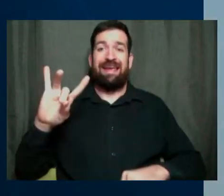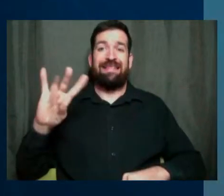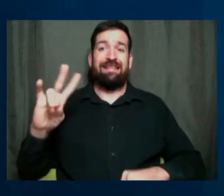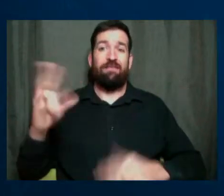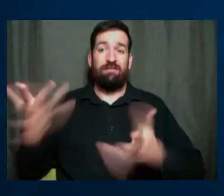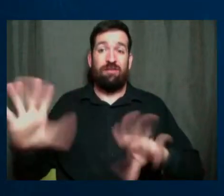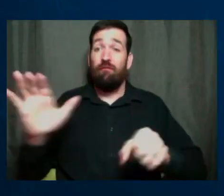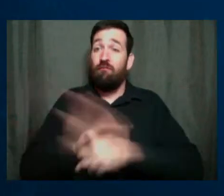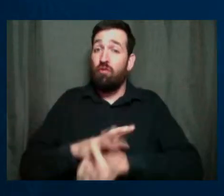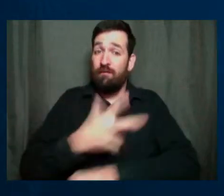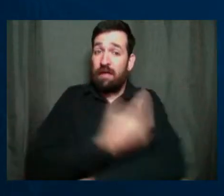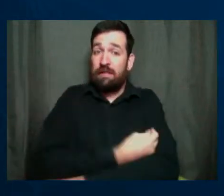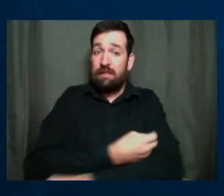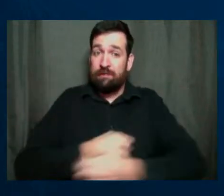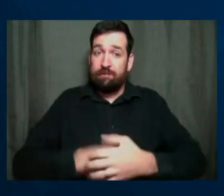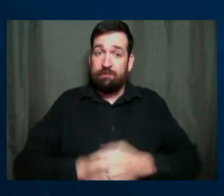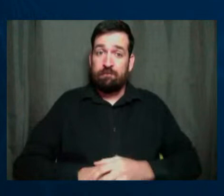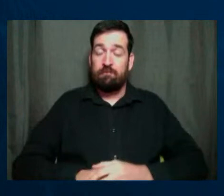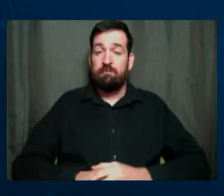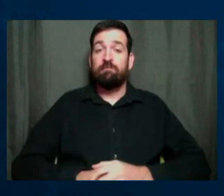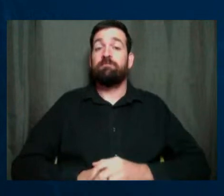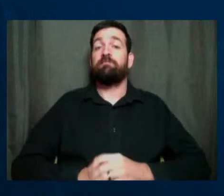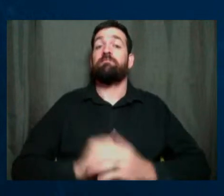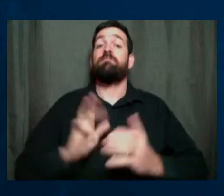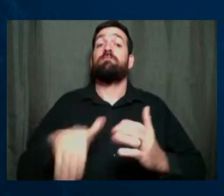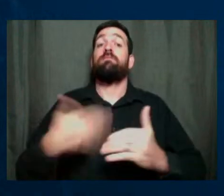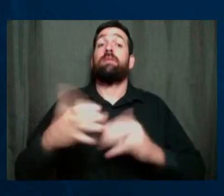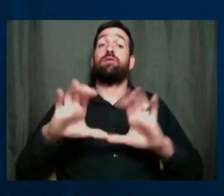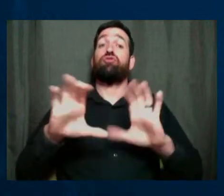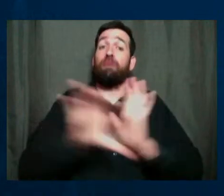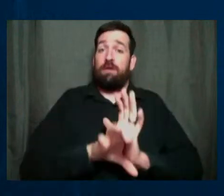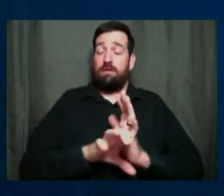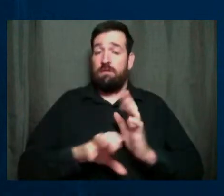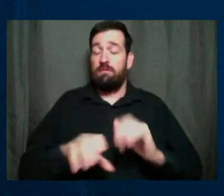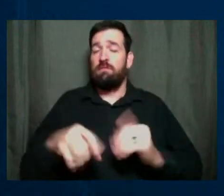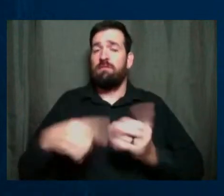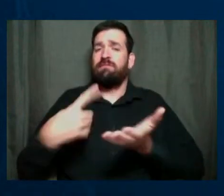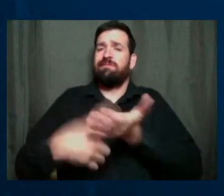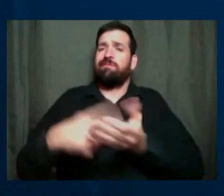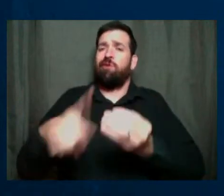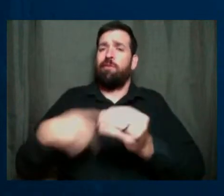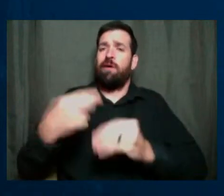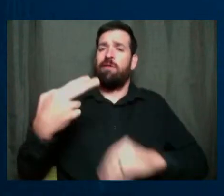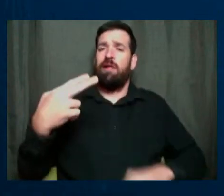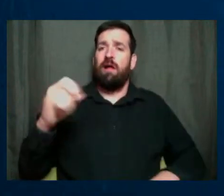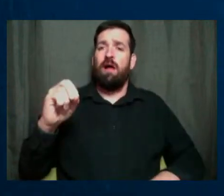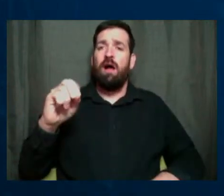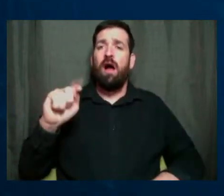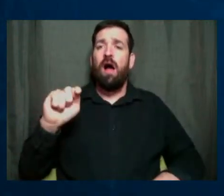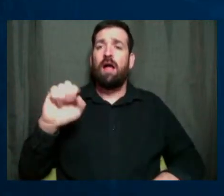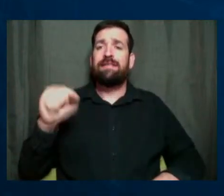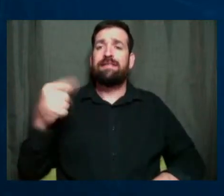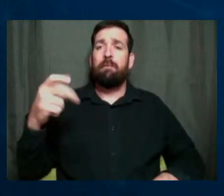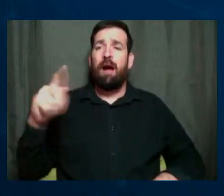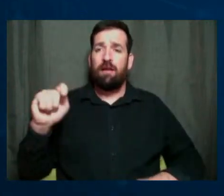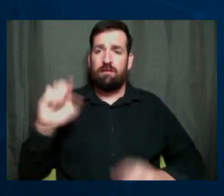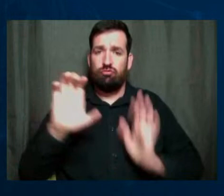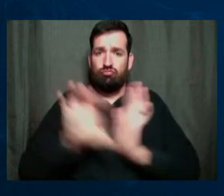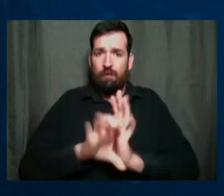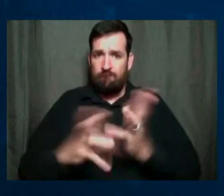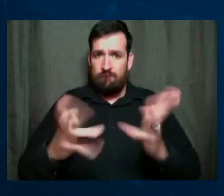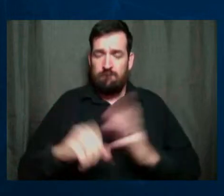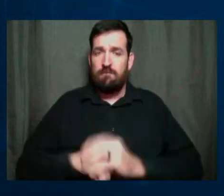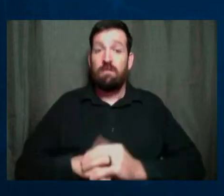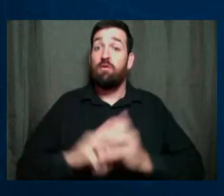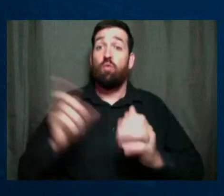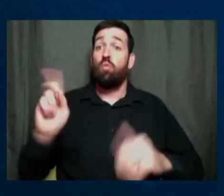vaccinated. So if we look at this next graph, this is where we also talk about the hotspot graph a lot. Mm-hmm. This says where are the hotspots in Kansas, and you